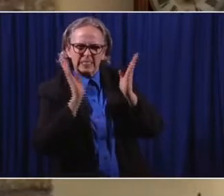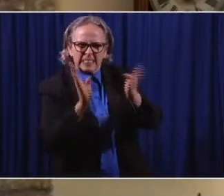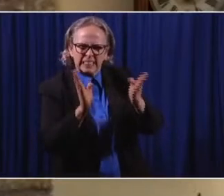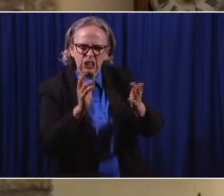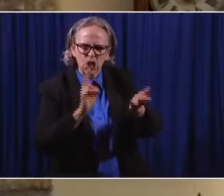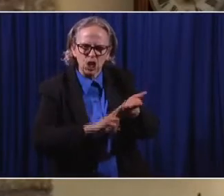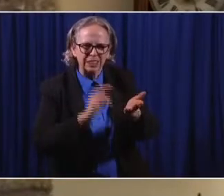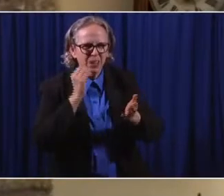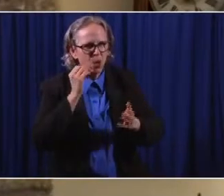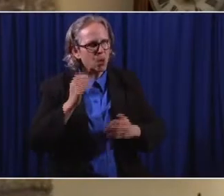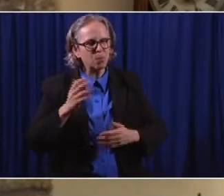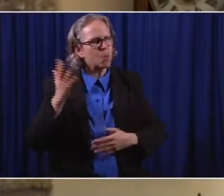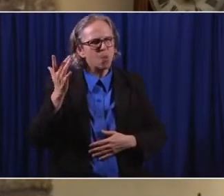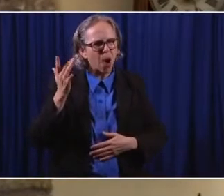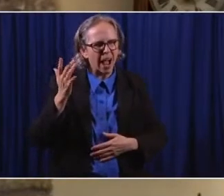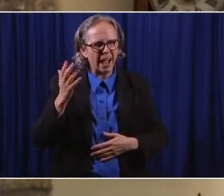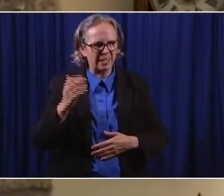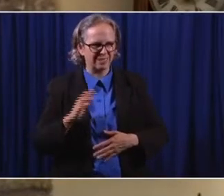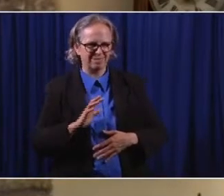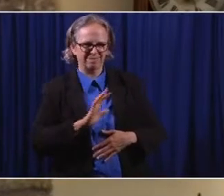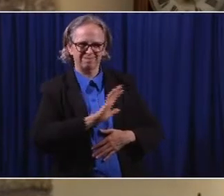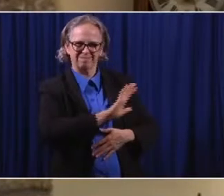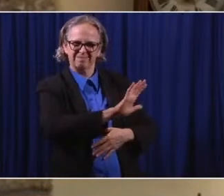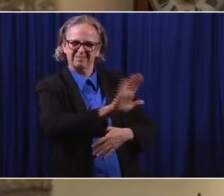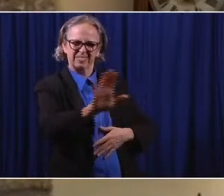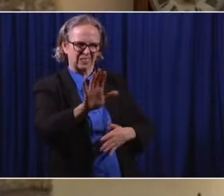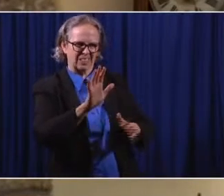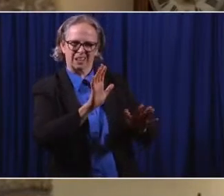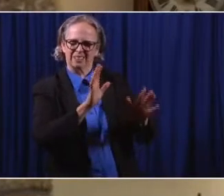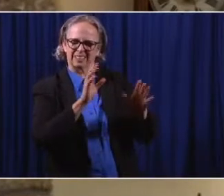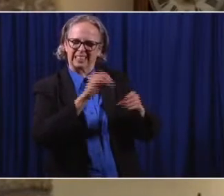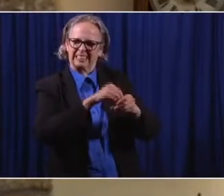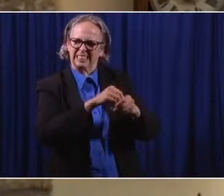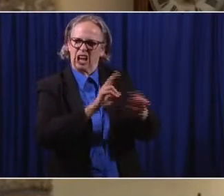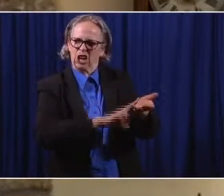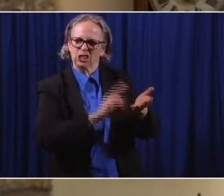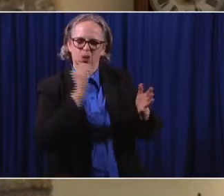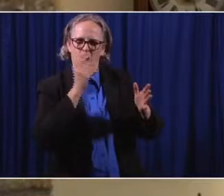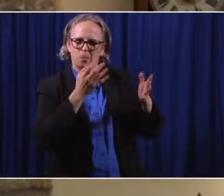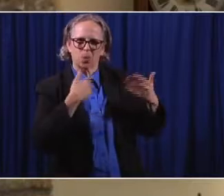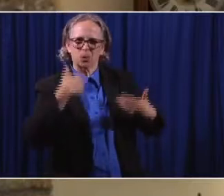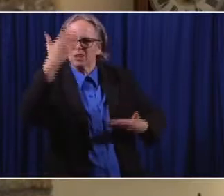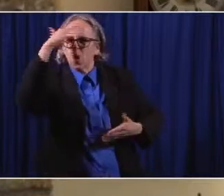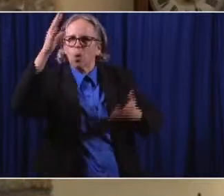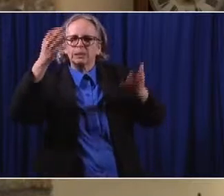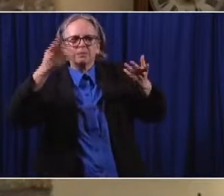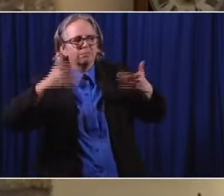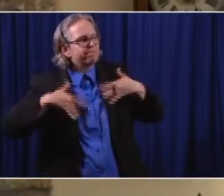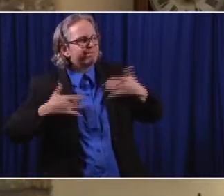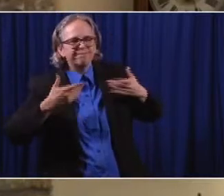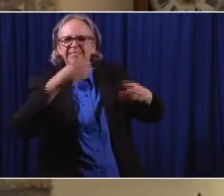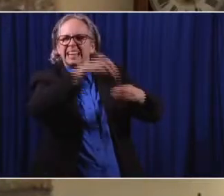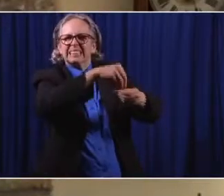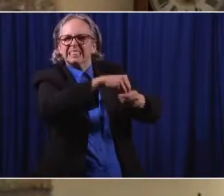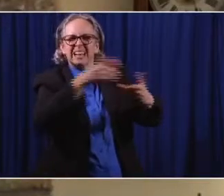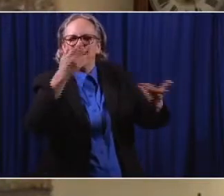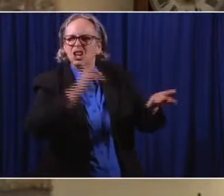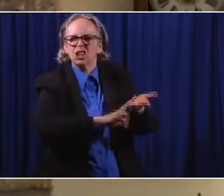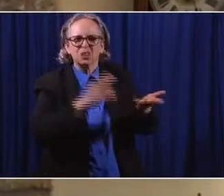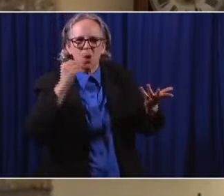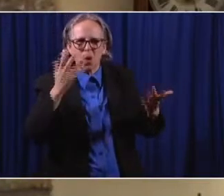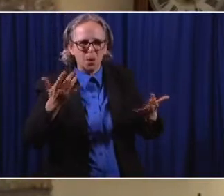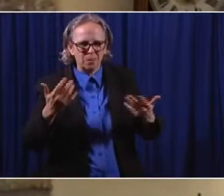in the nursing home that we don't know about. And so we've not gone in with a heavy hand in doing